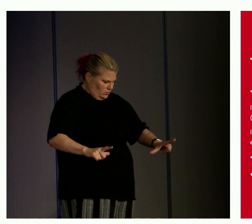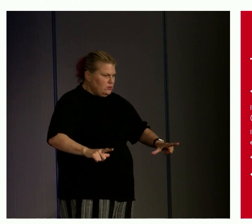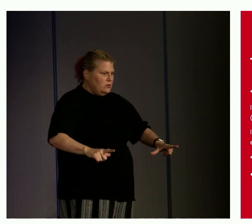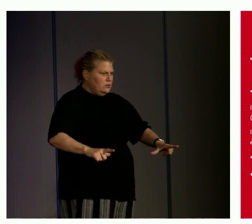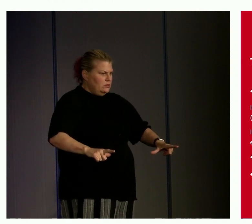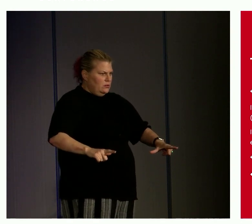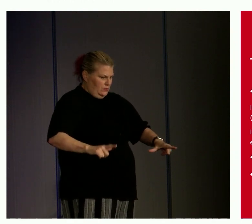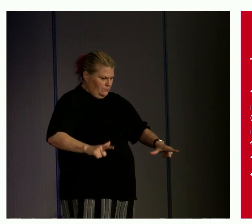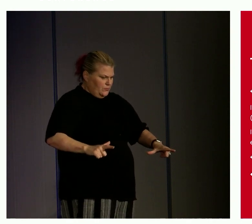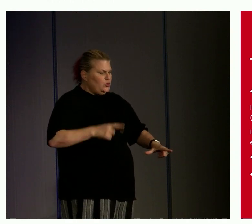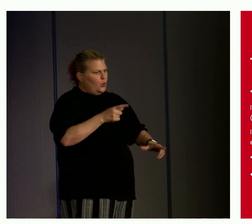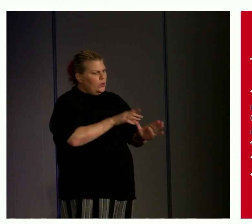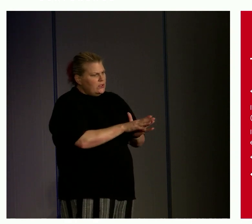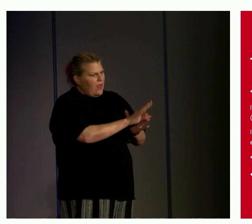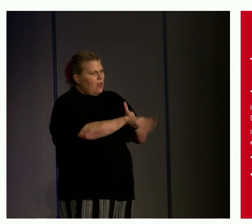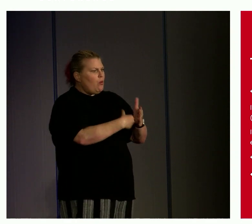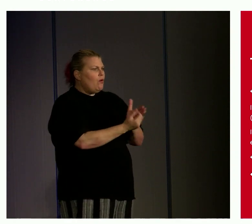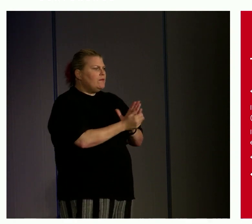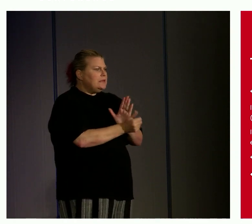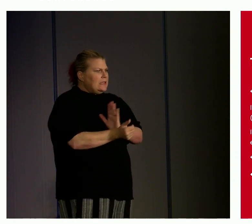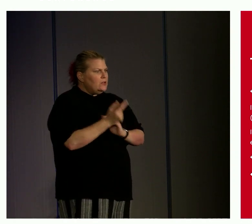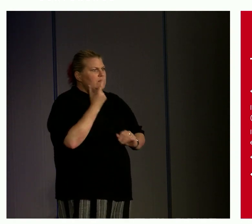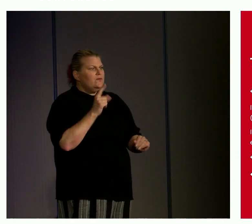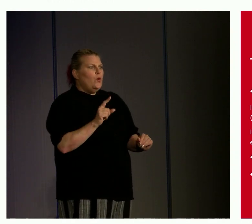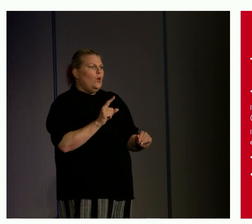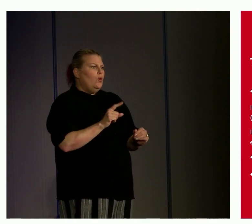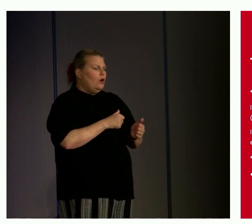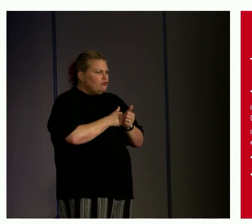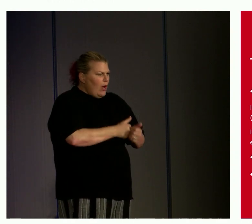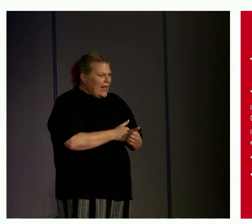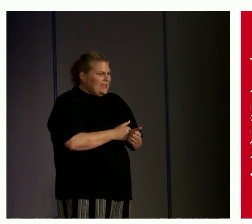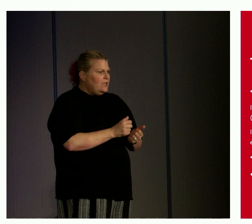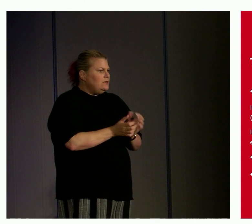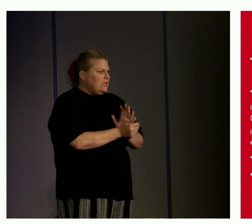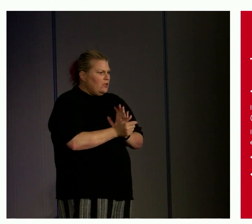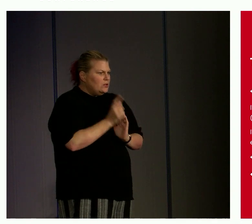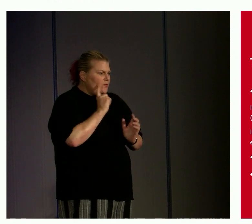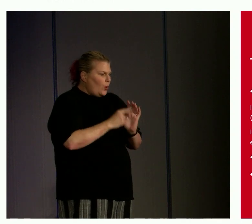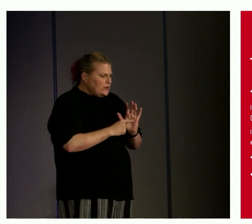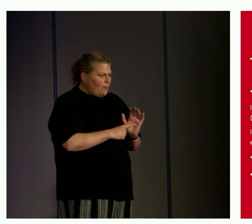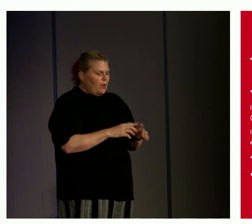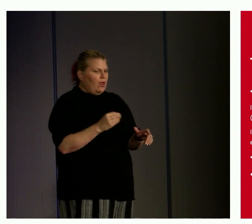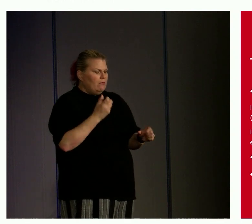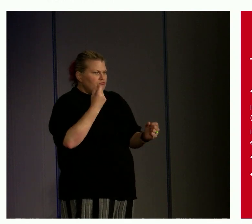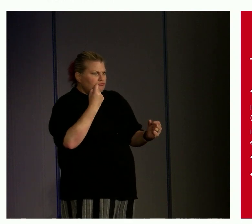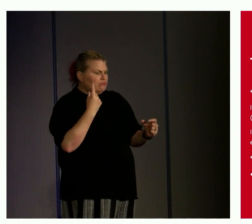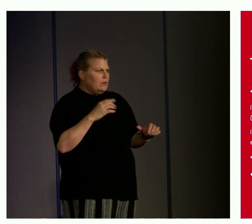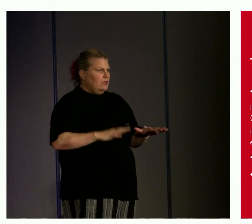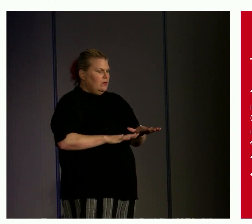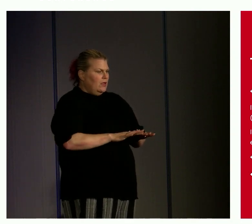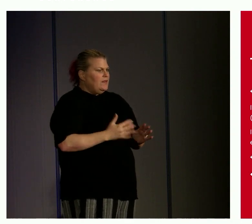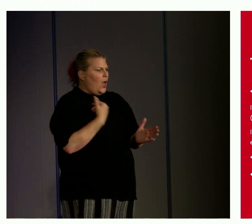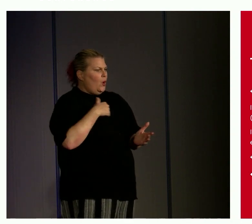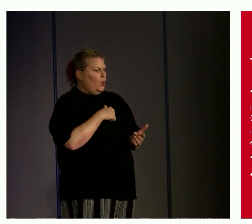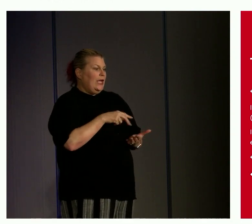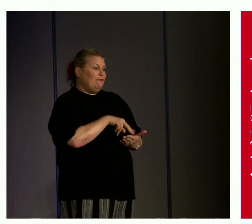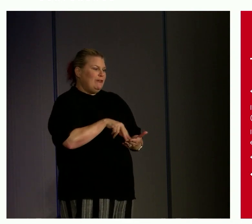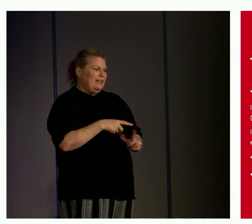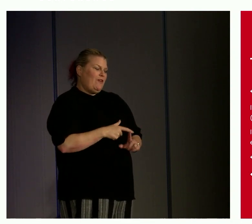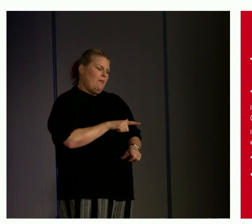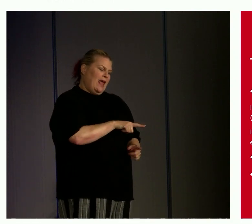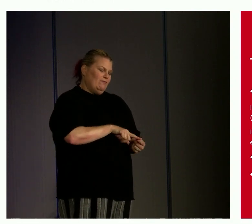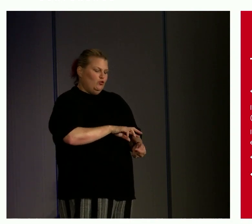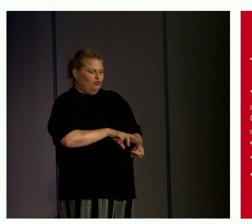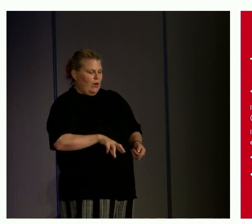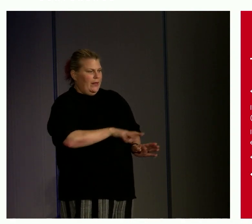to develop all the skills for tracking skills, for example, understanding that we read from left to right